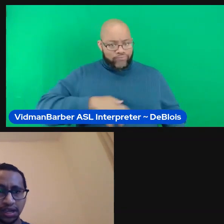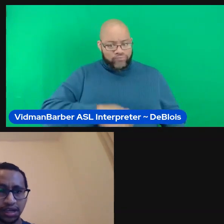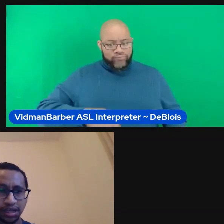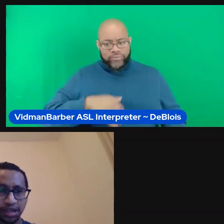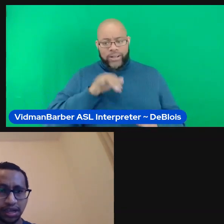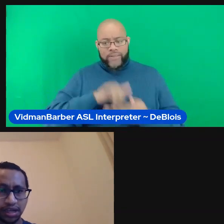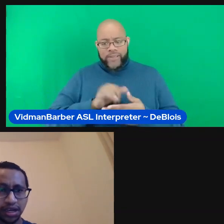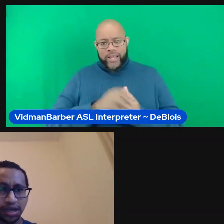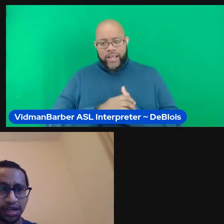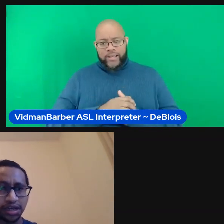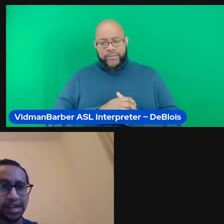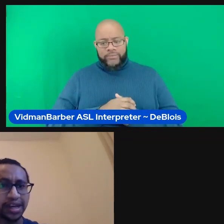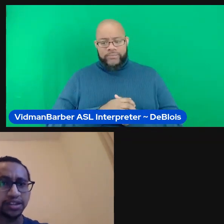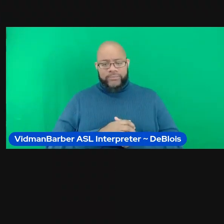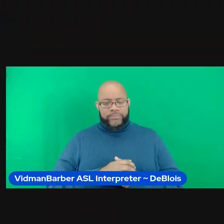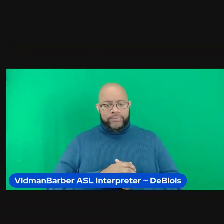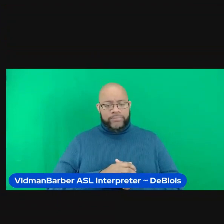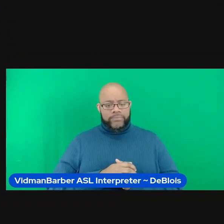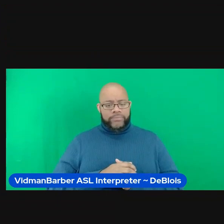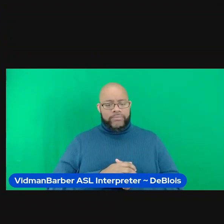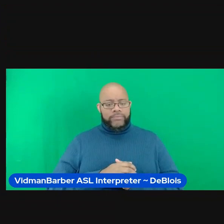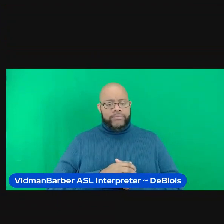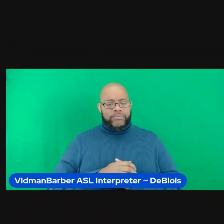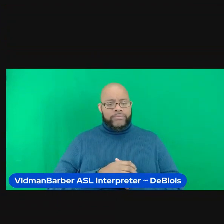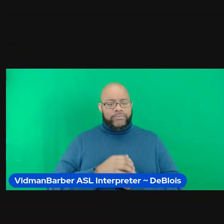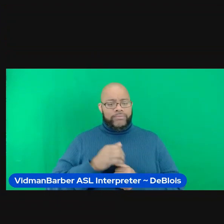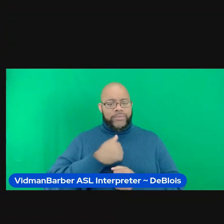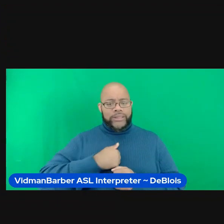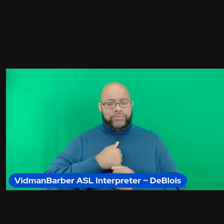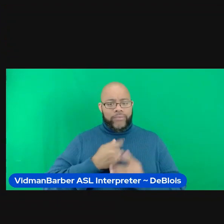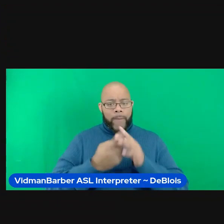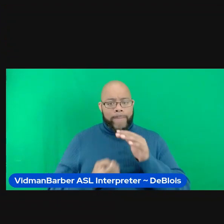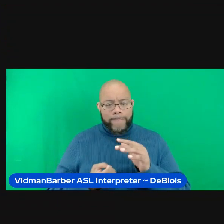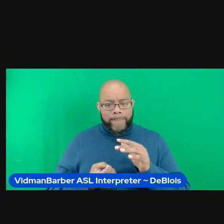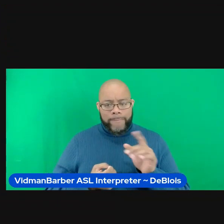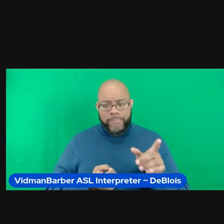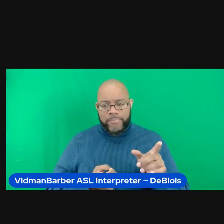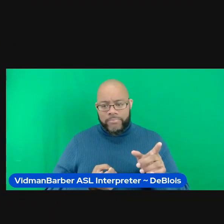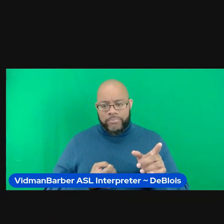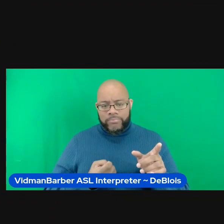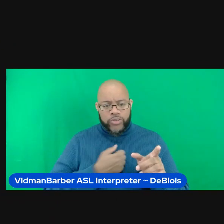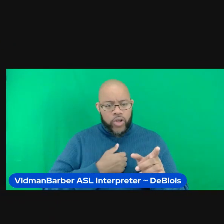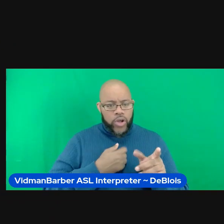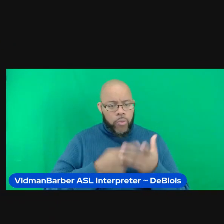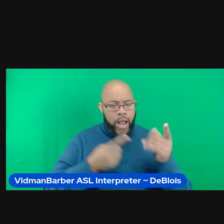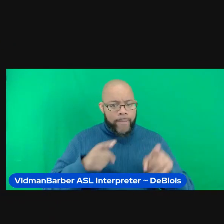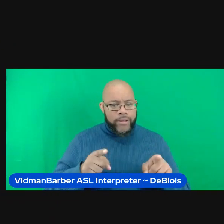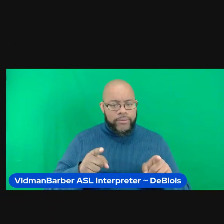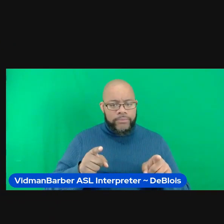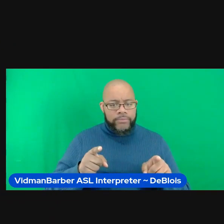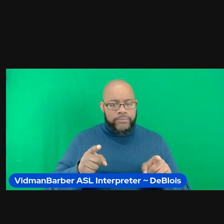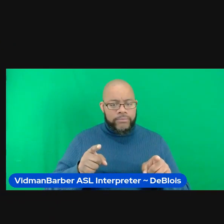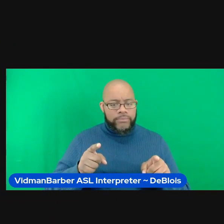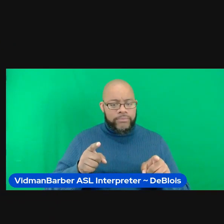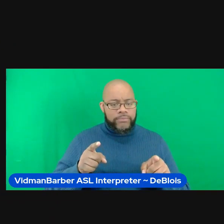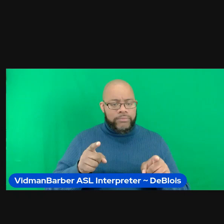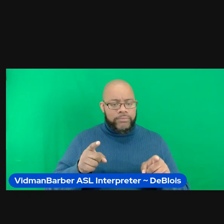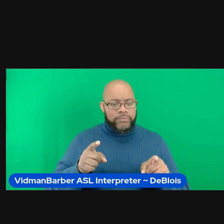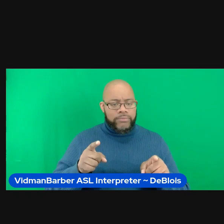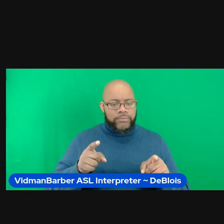this is Elaine, potential. Mm-hmm. Sorry, what's up?